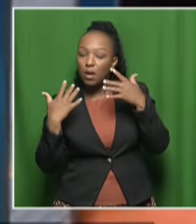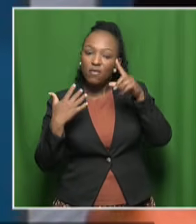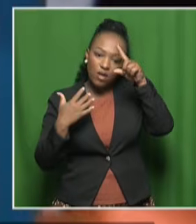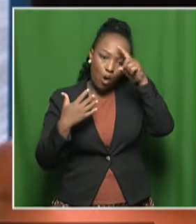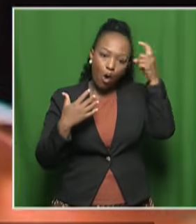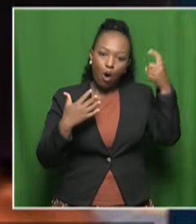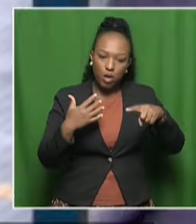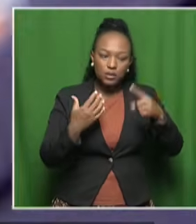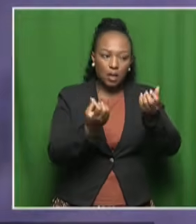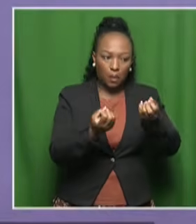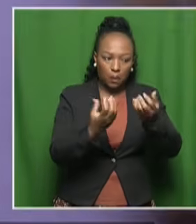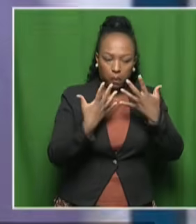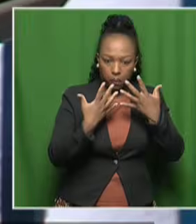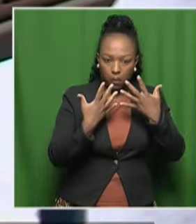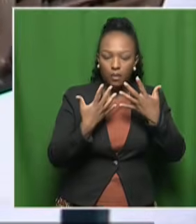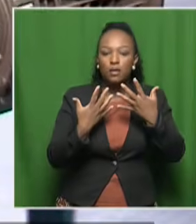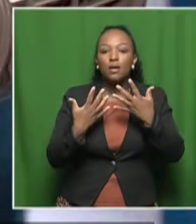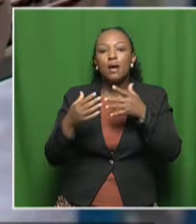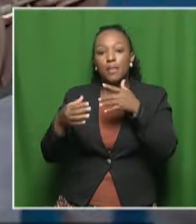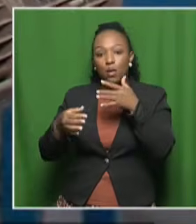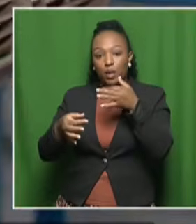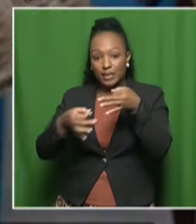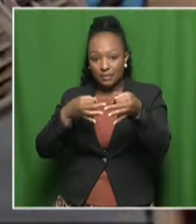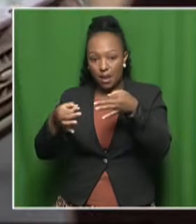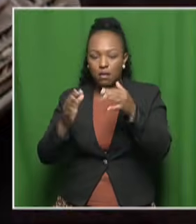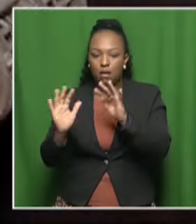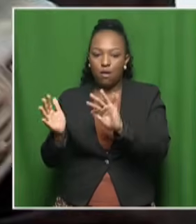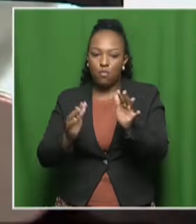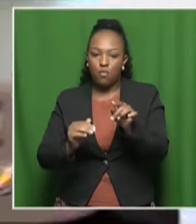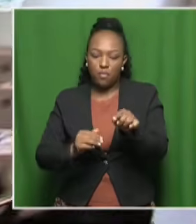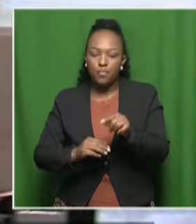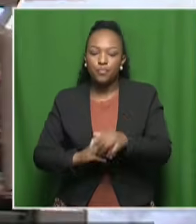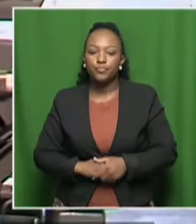heating, you heat. Now let me take you through it.